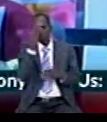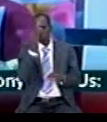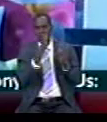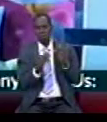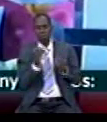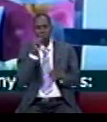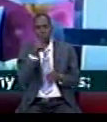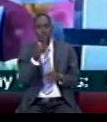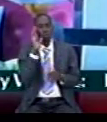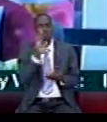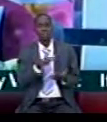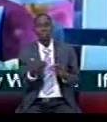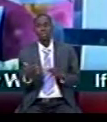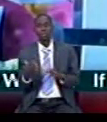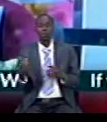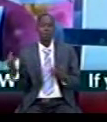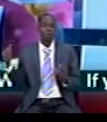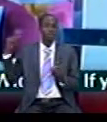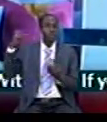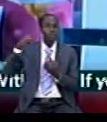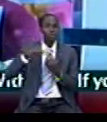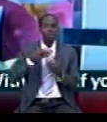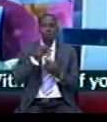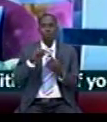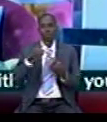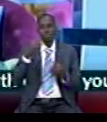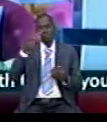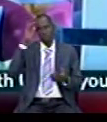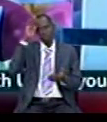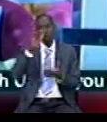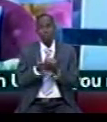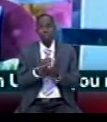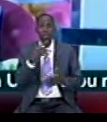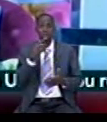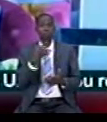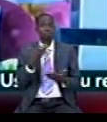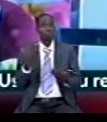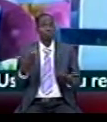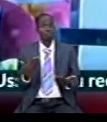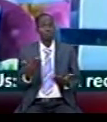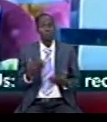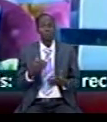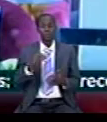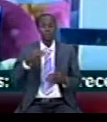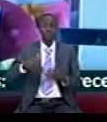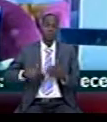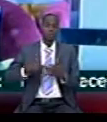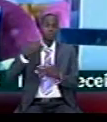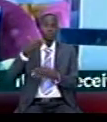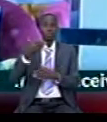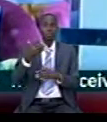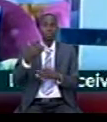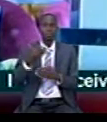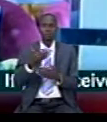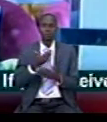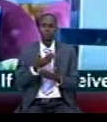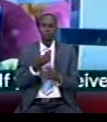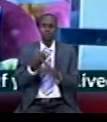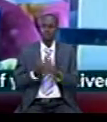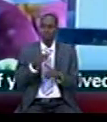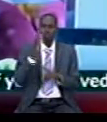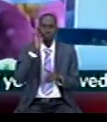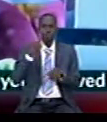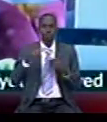Until when my husband say, it's time, they say, next month you resume work. My brethren, I started